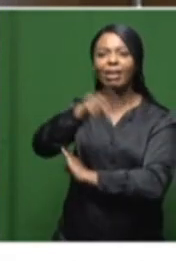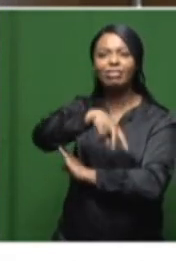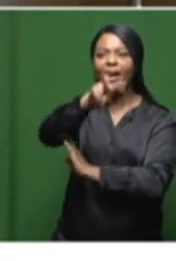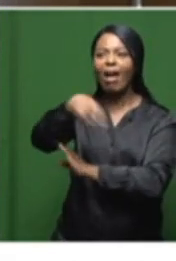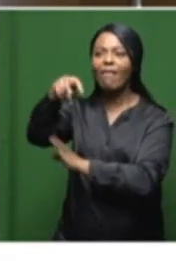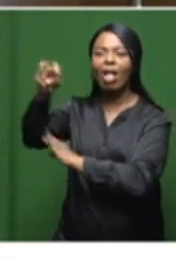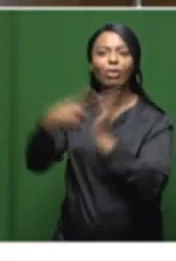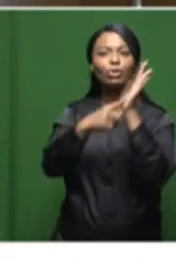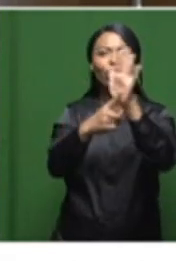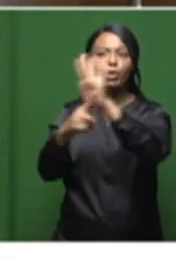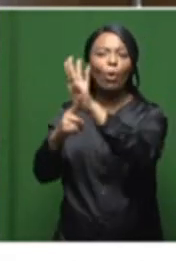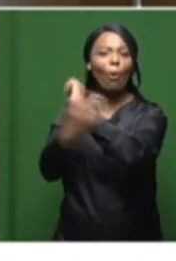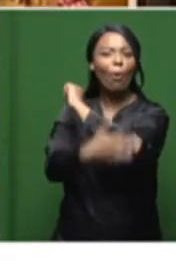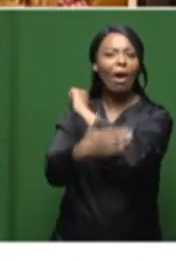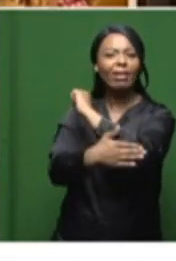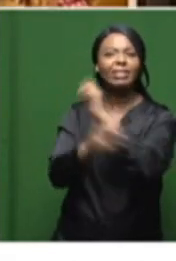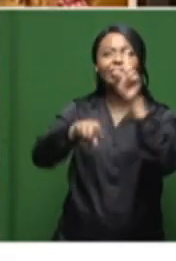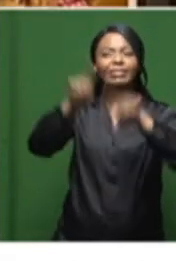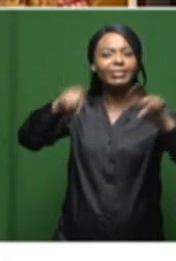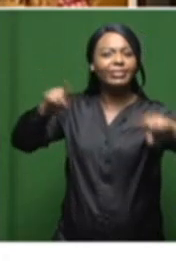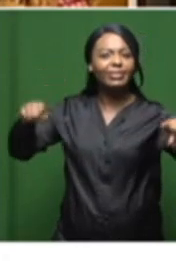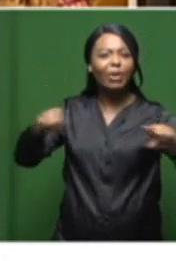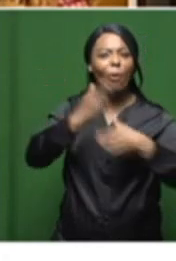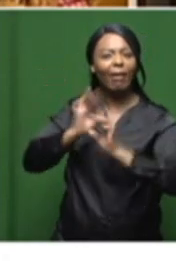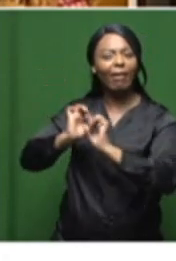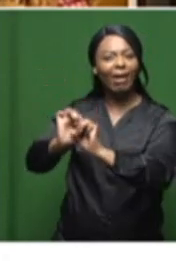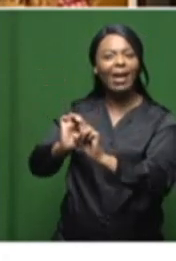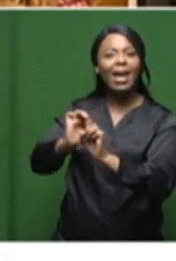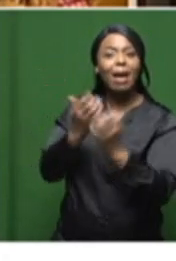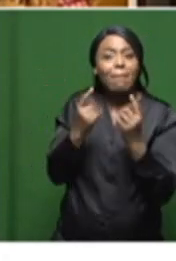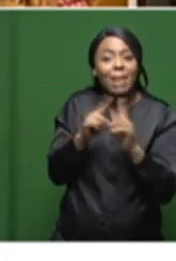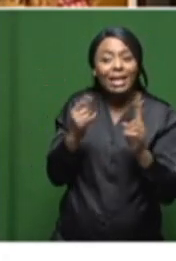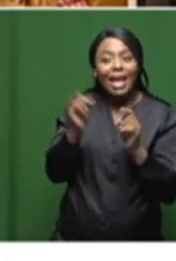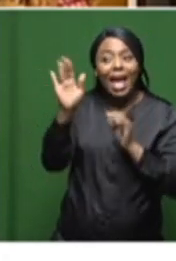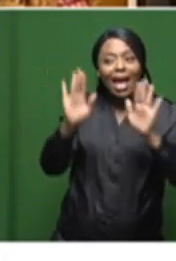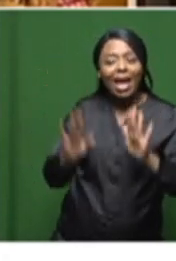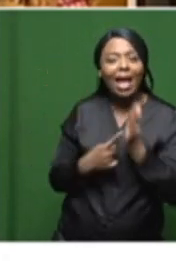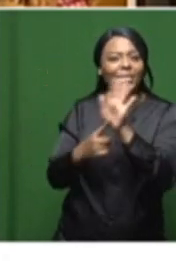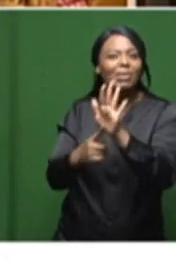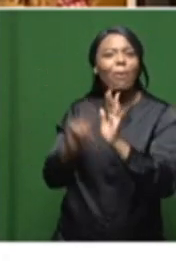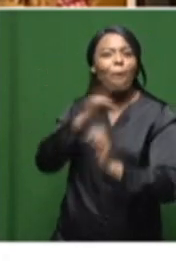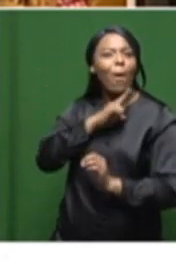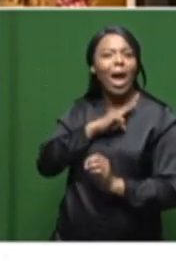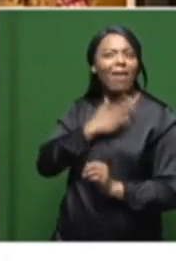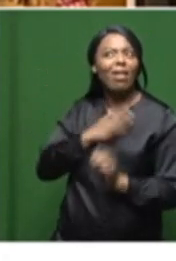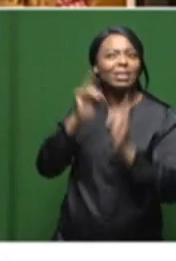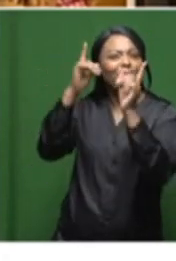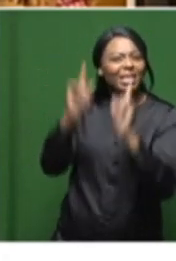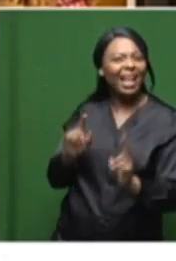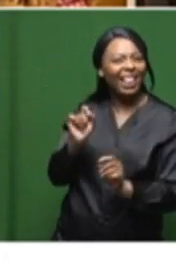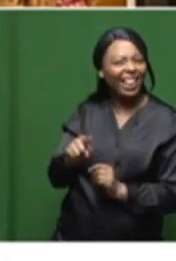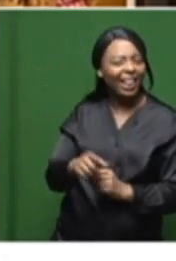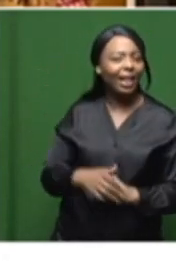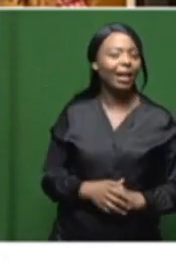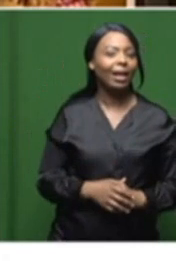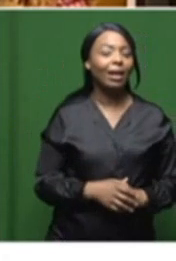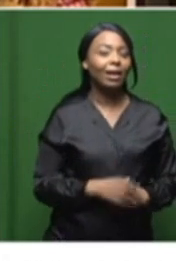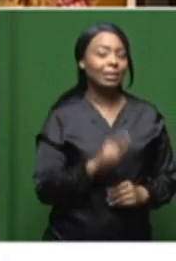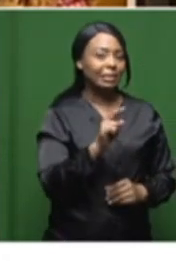what makes this one so special. What makes this exhibition so special is the fact that it's